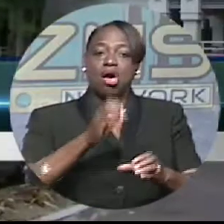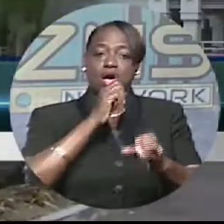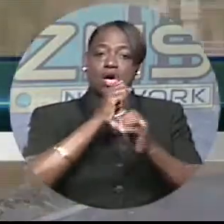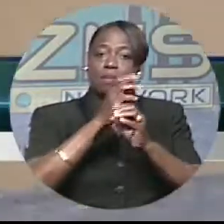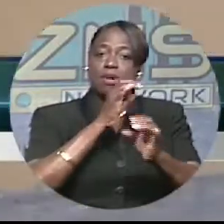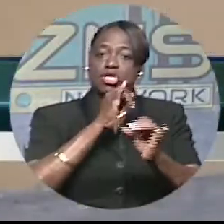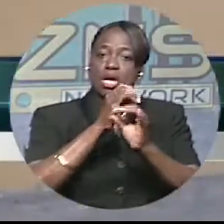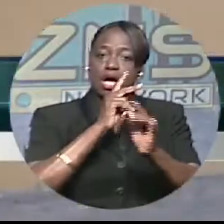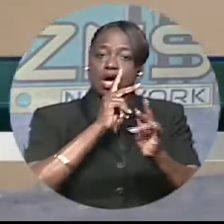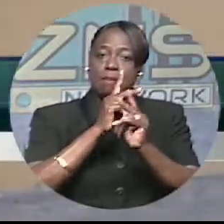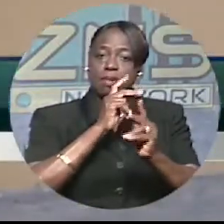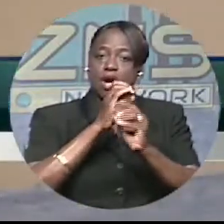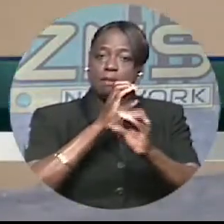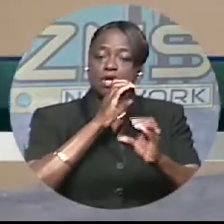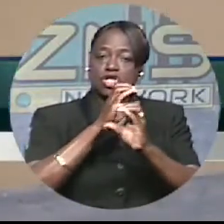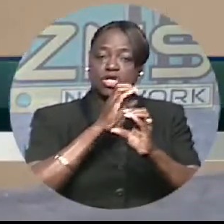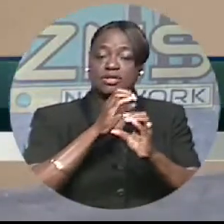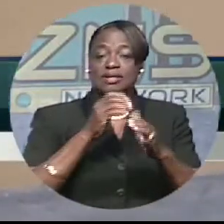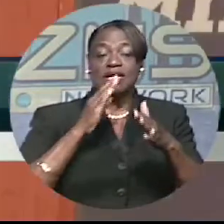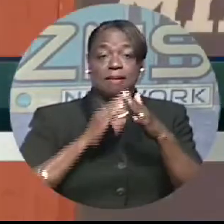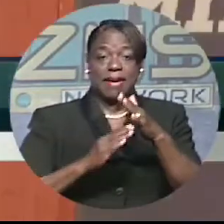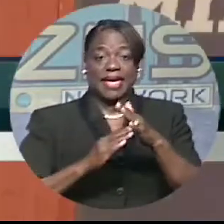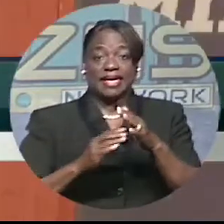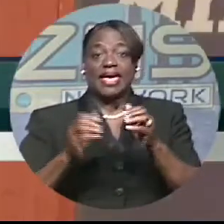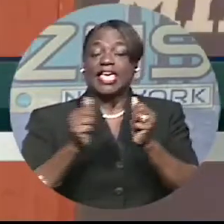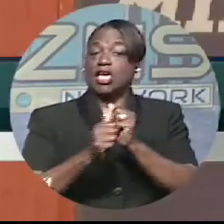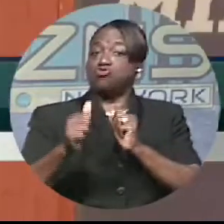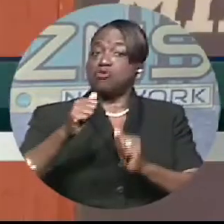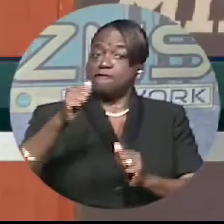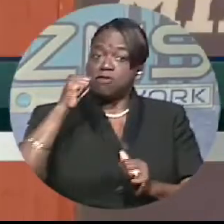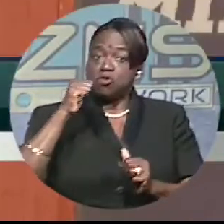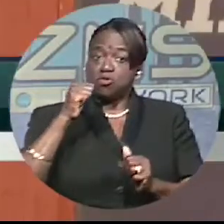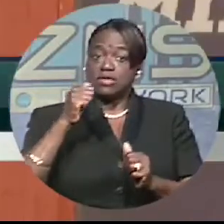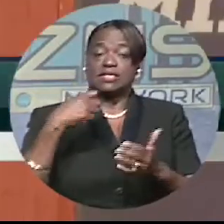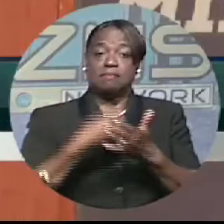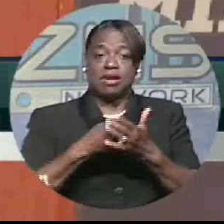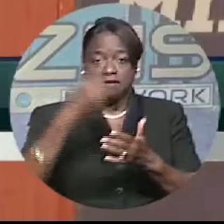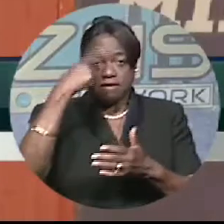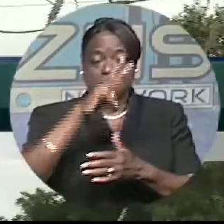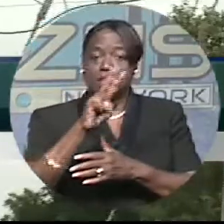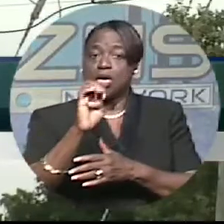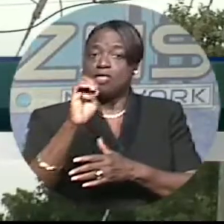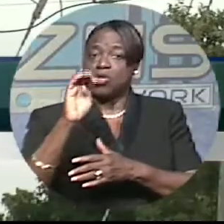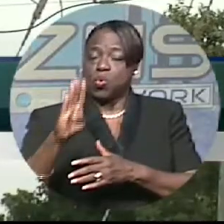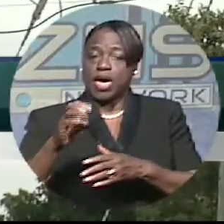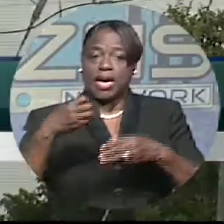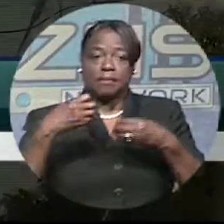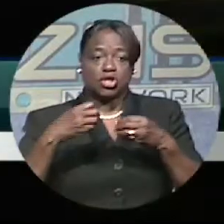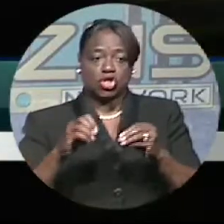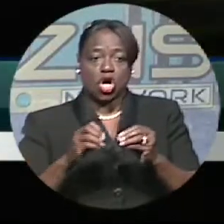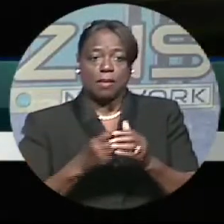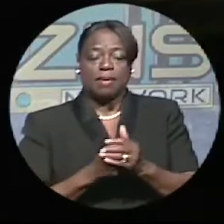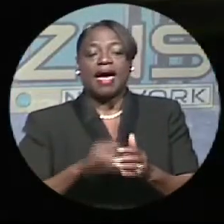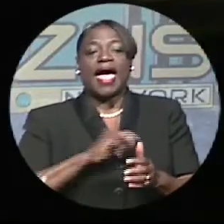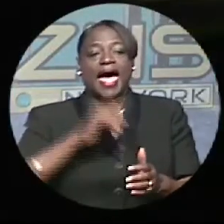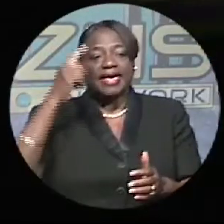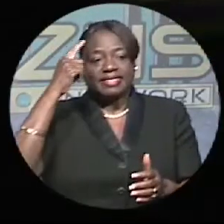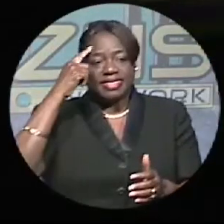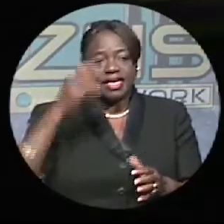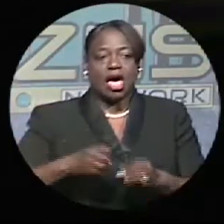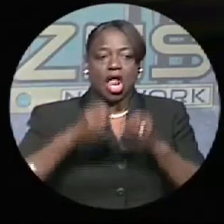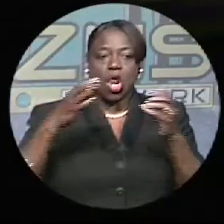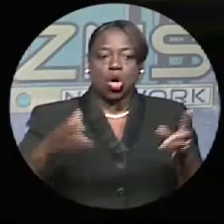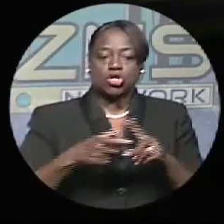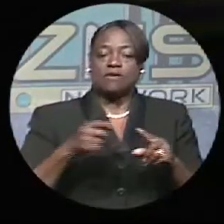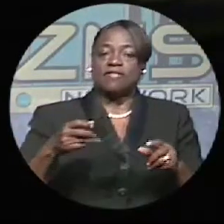refuse the funds of regulated web shops, or is this policy against the law and unfair as deemed by those in the gaming sector? I think a lot of their